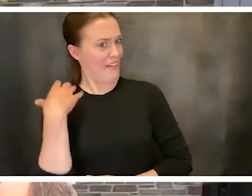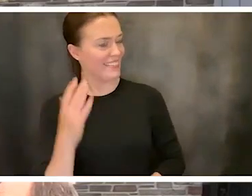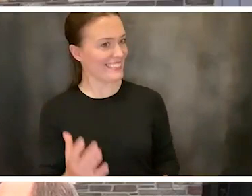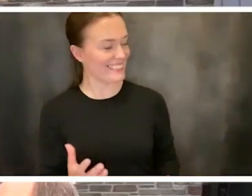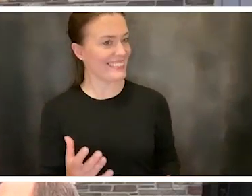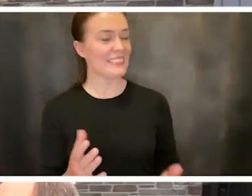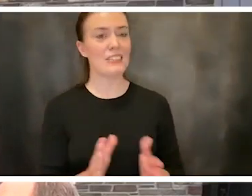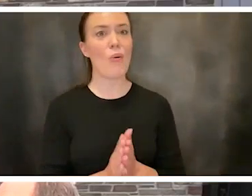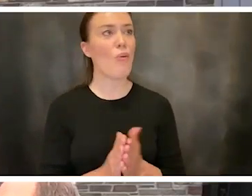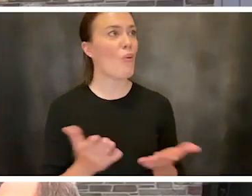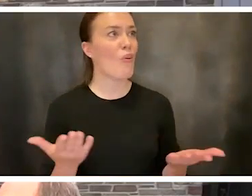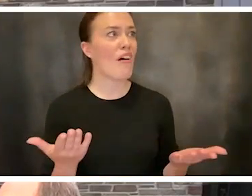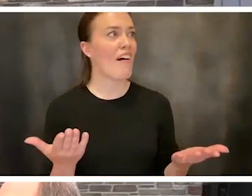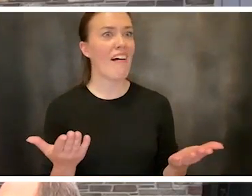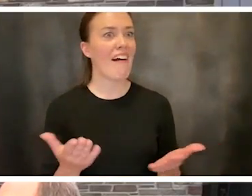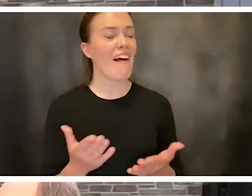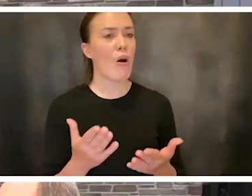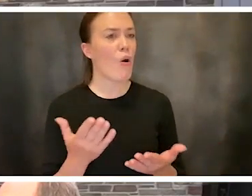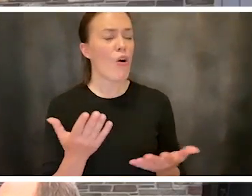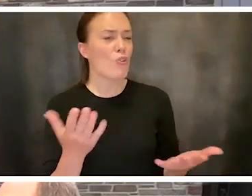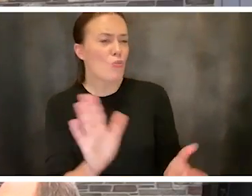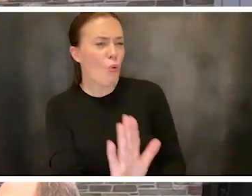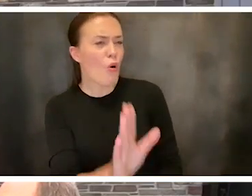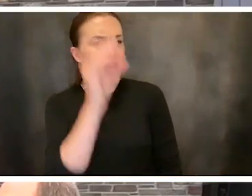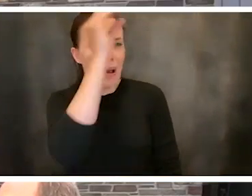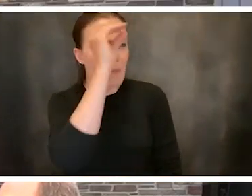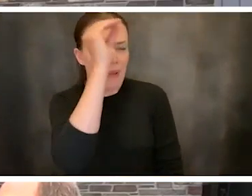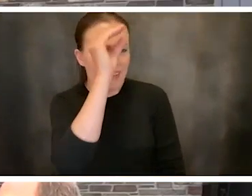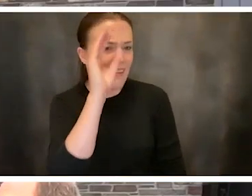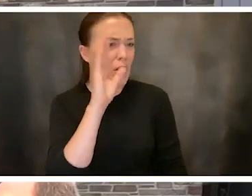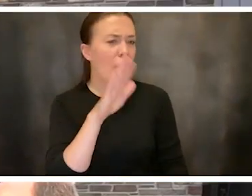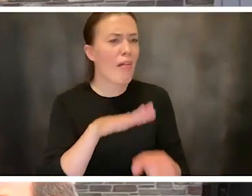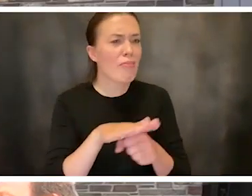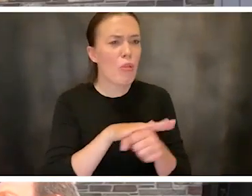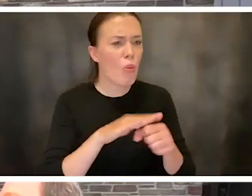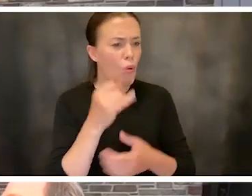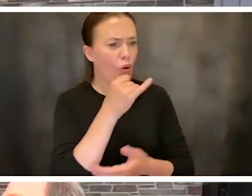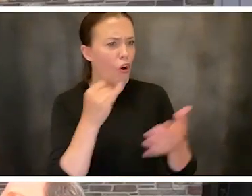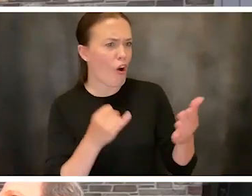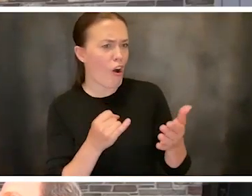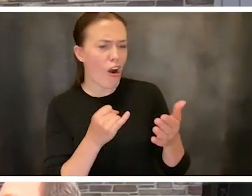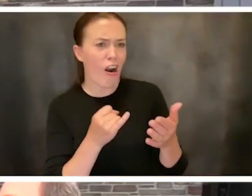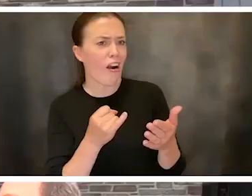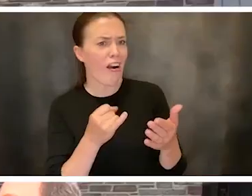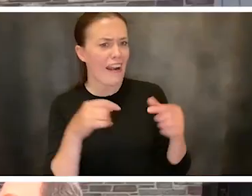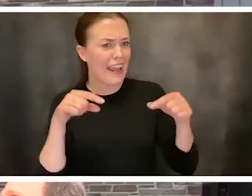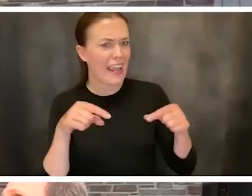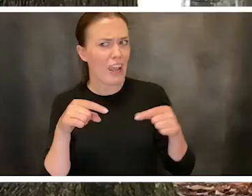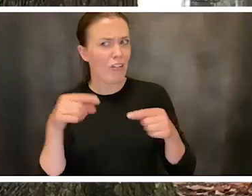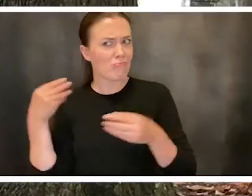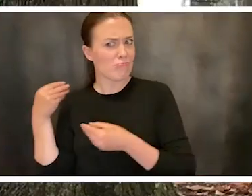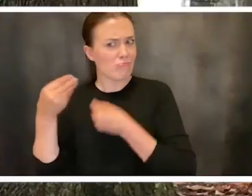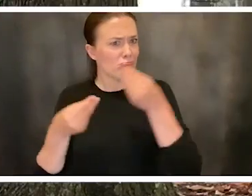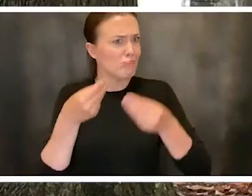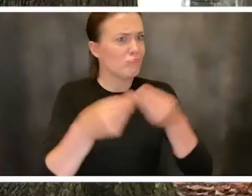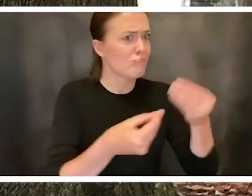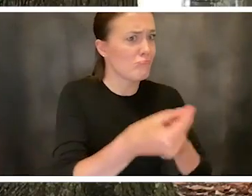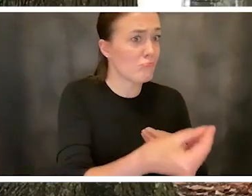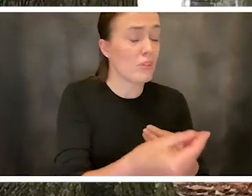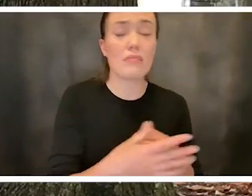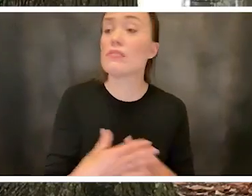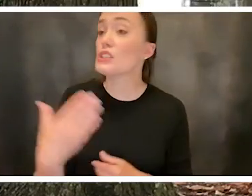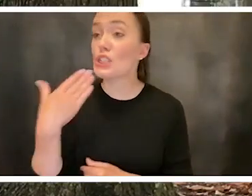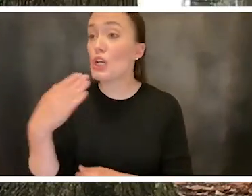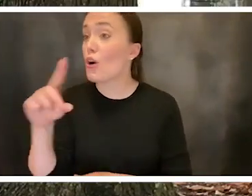place. How has the local Princeton art scene evolved during all your experience watching it? You know, that's a question I get a